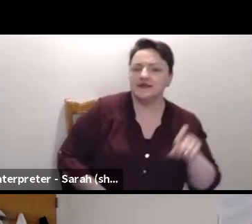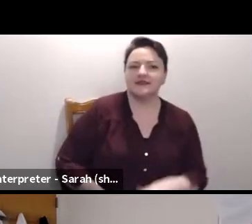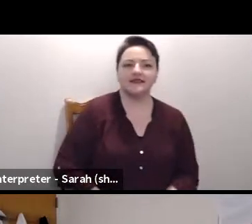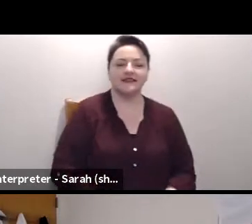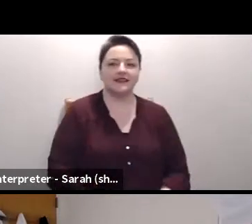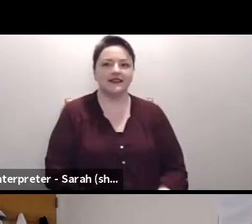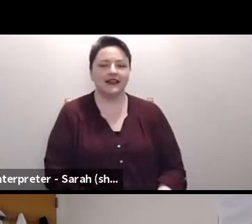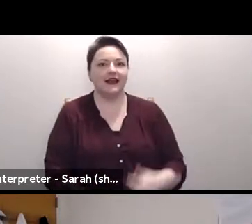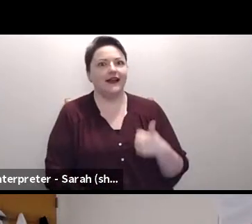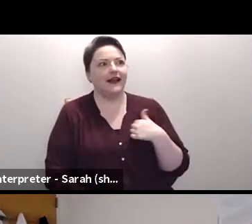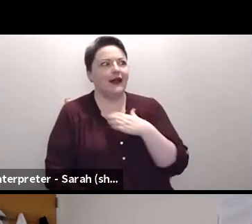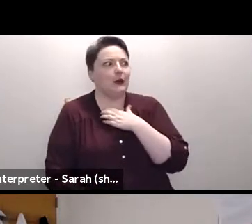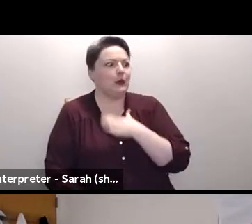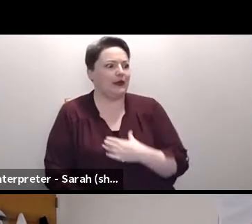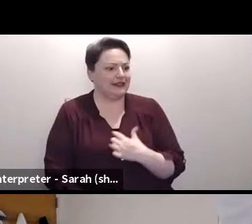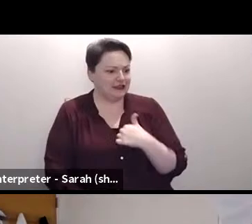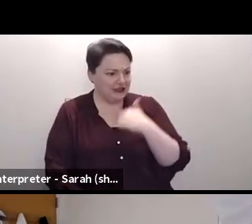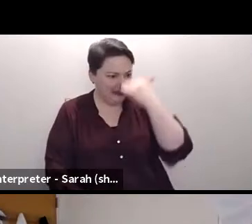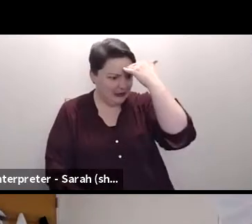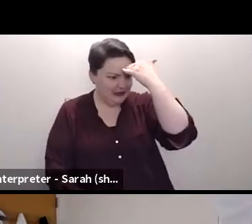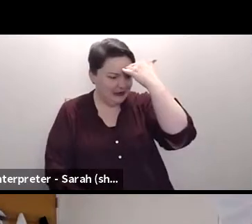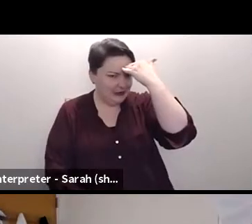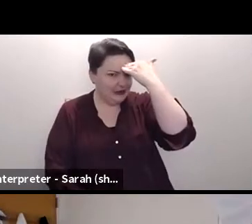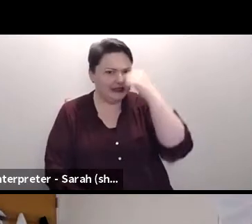I wish I knew.